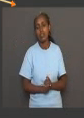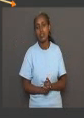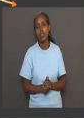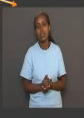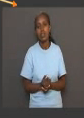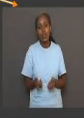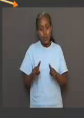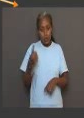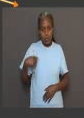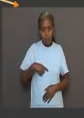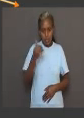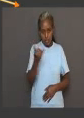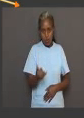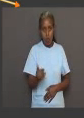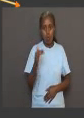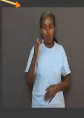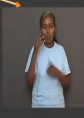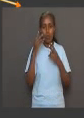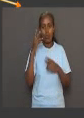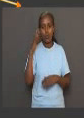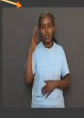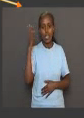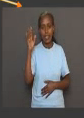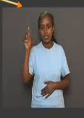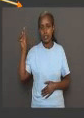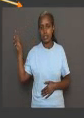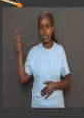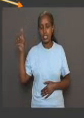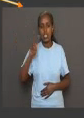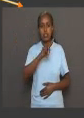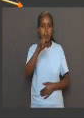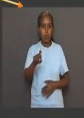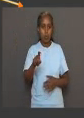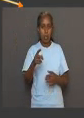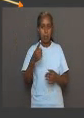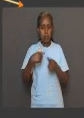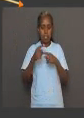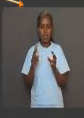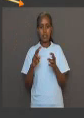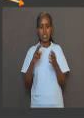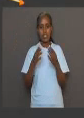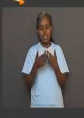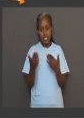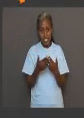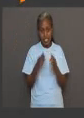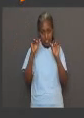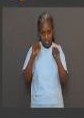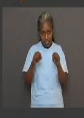When we draw it like this, the problem becomes easier, does it not?